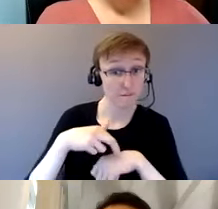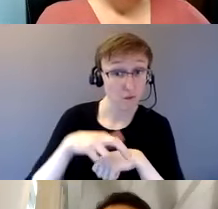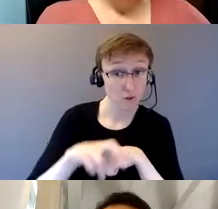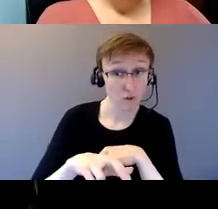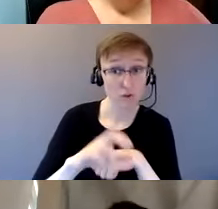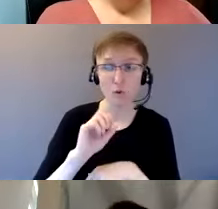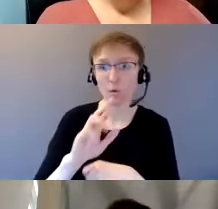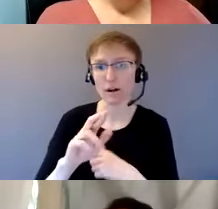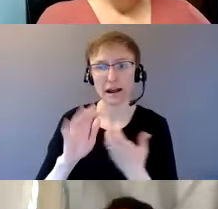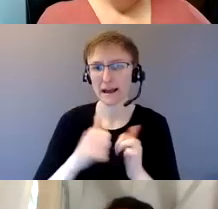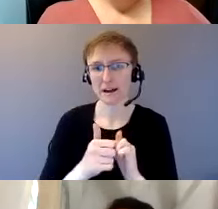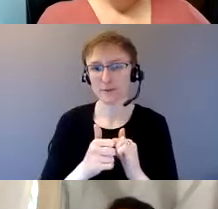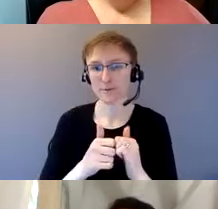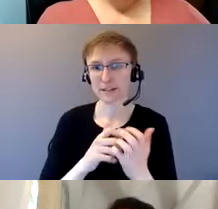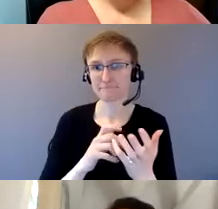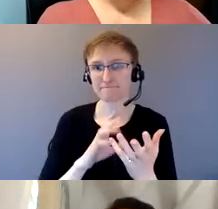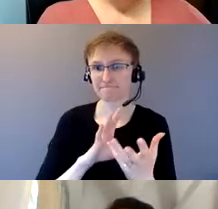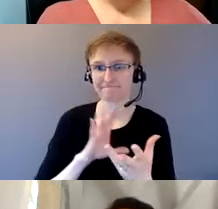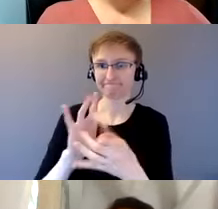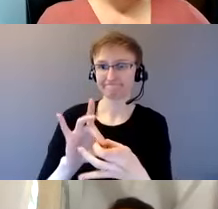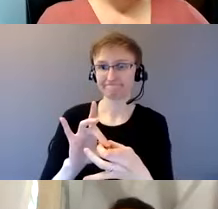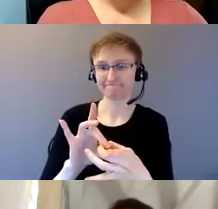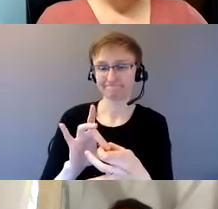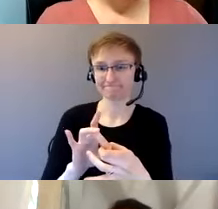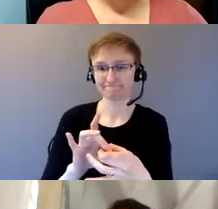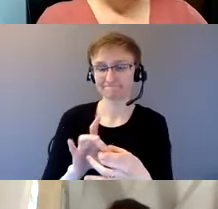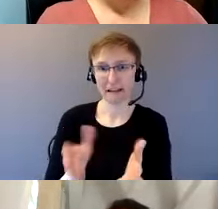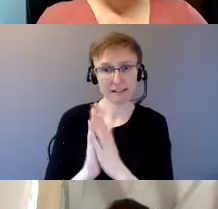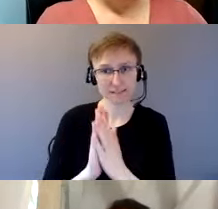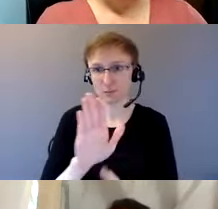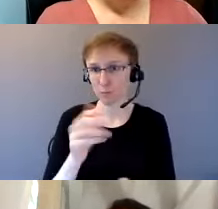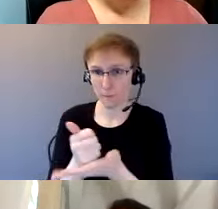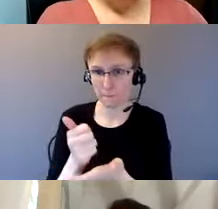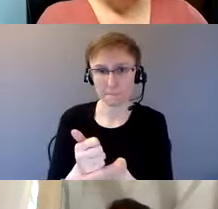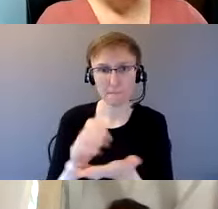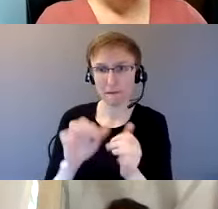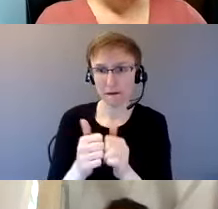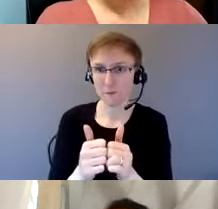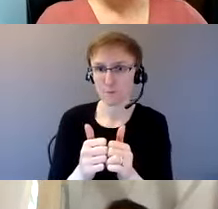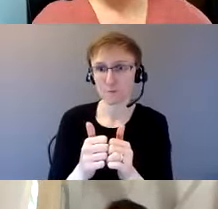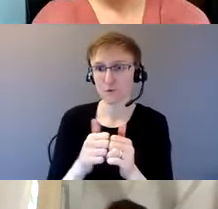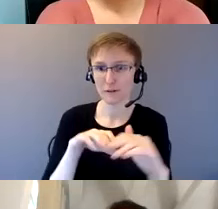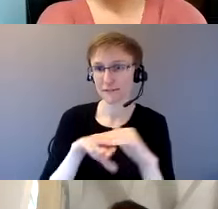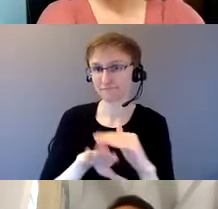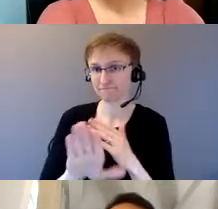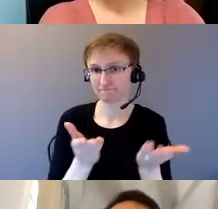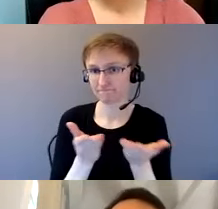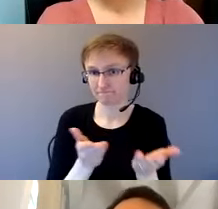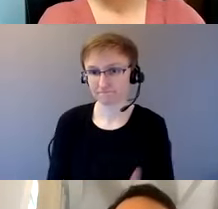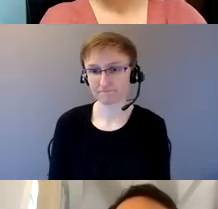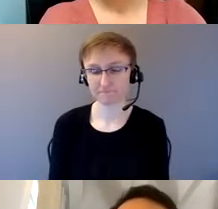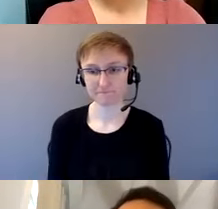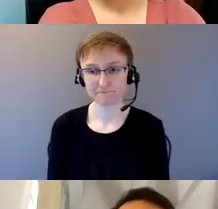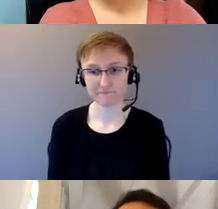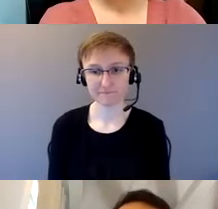Dr. Kitamara, if we could start with you first, how does one be able to come and access your services? Yeah,